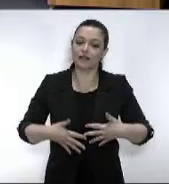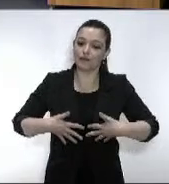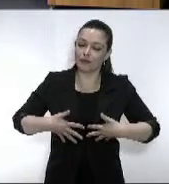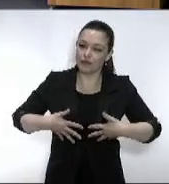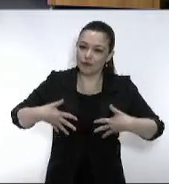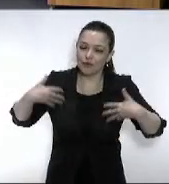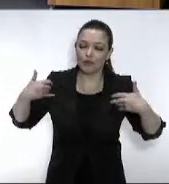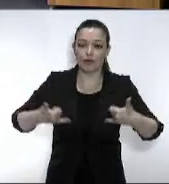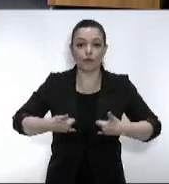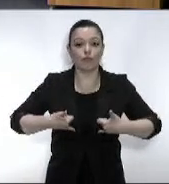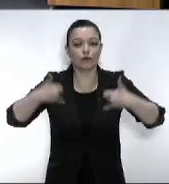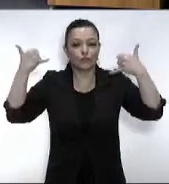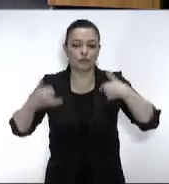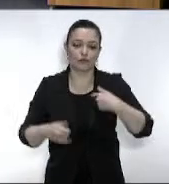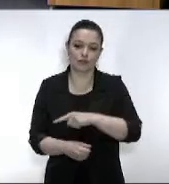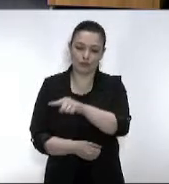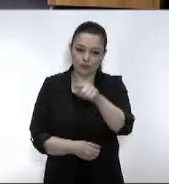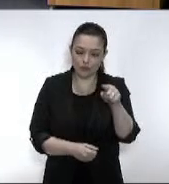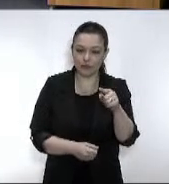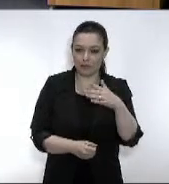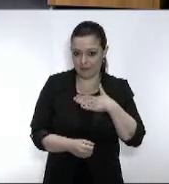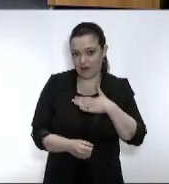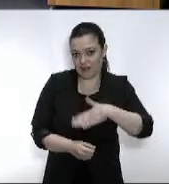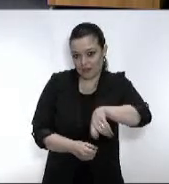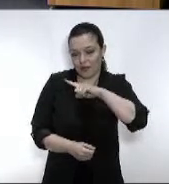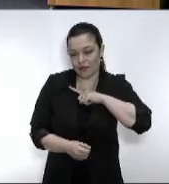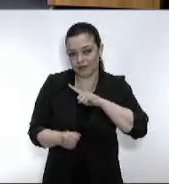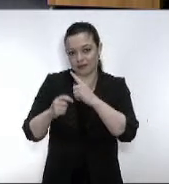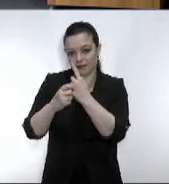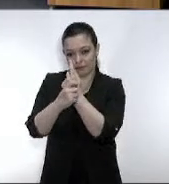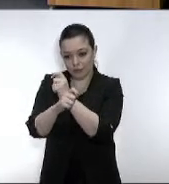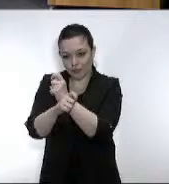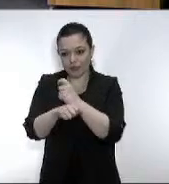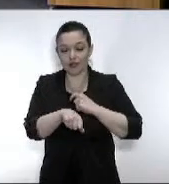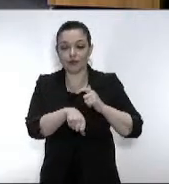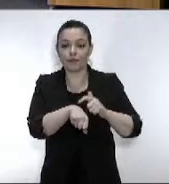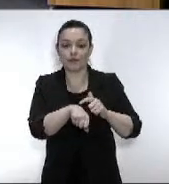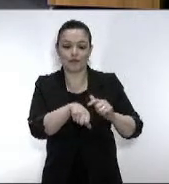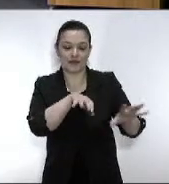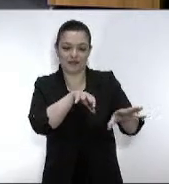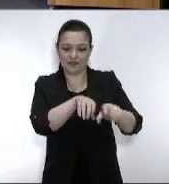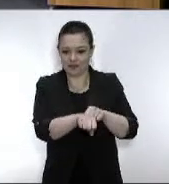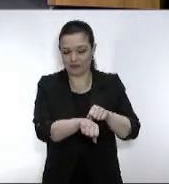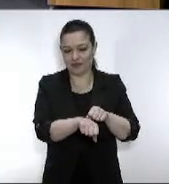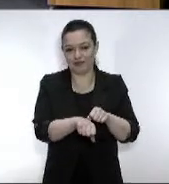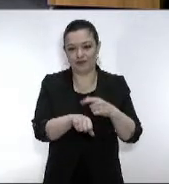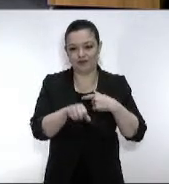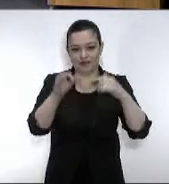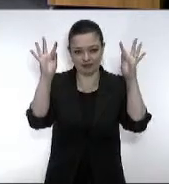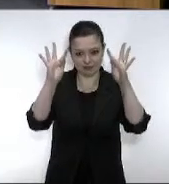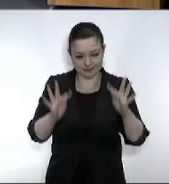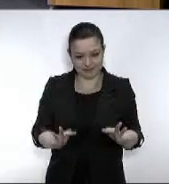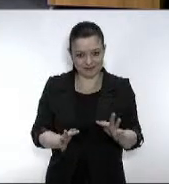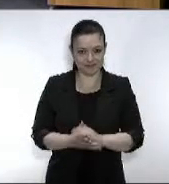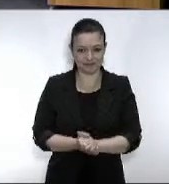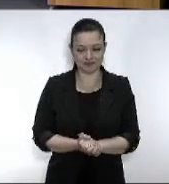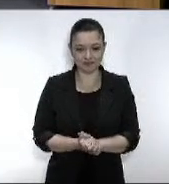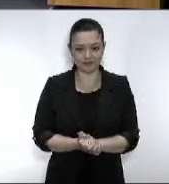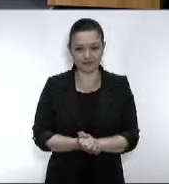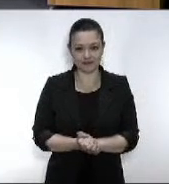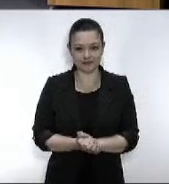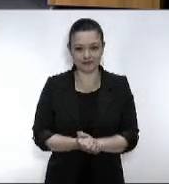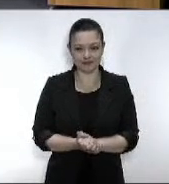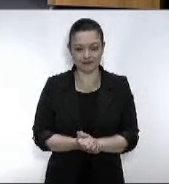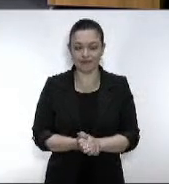it's a great pride, a great honor for us to get to this moment of graduation